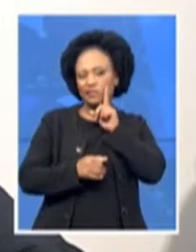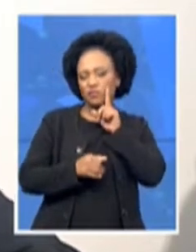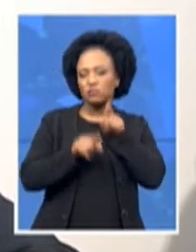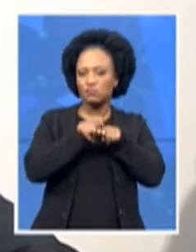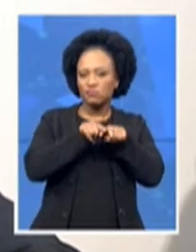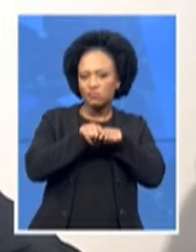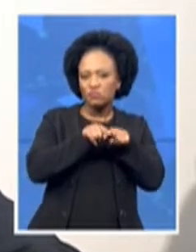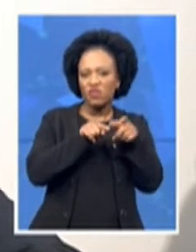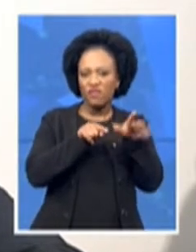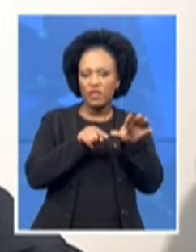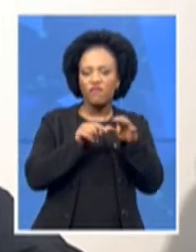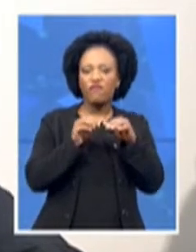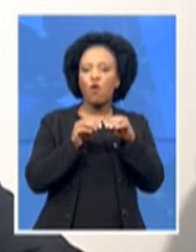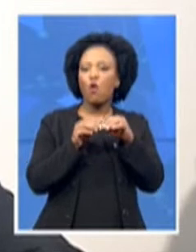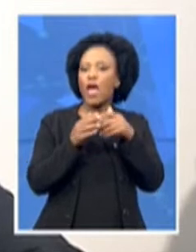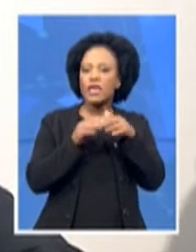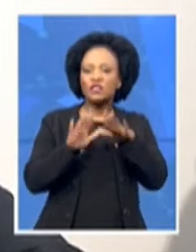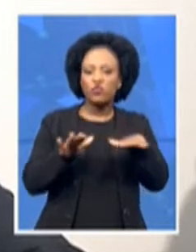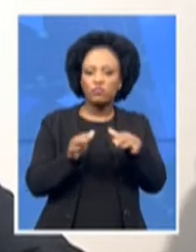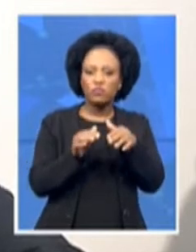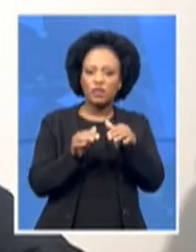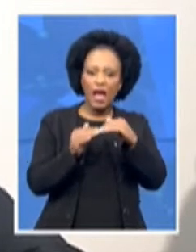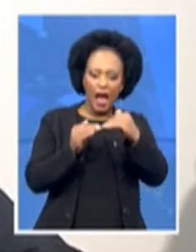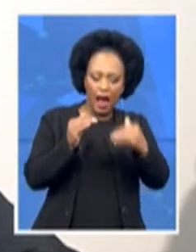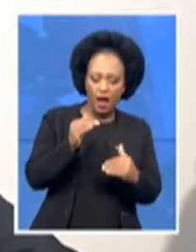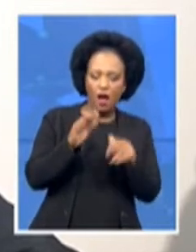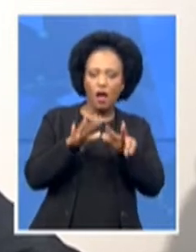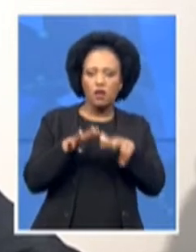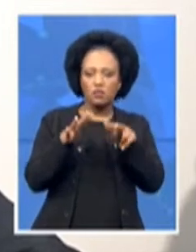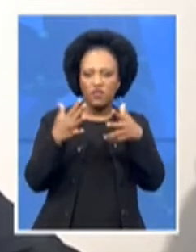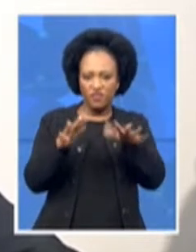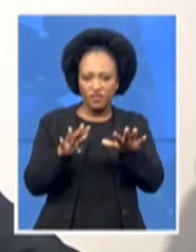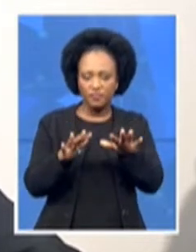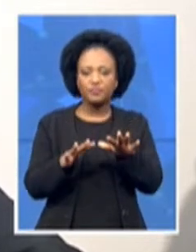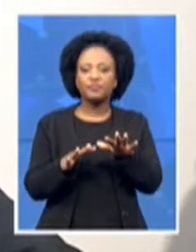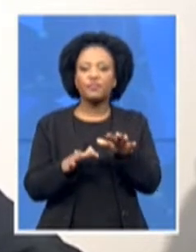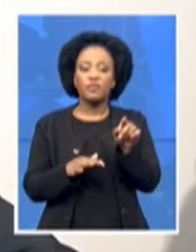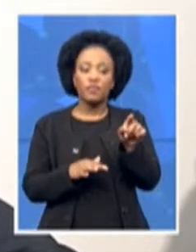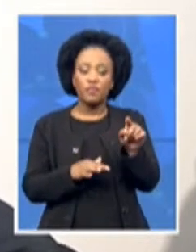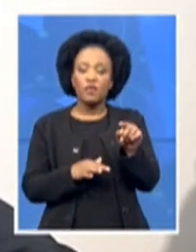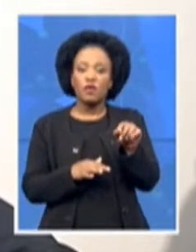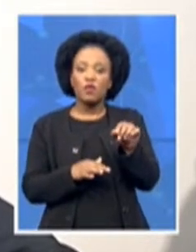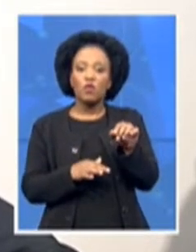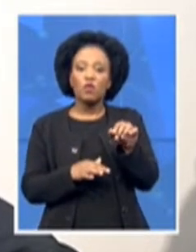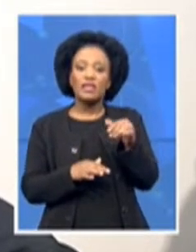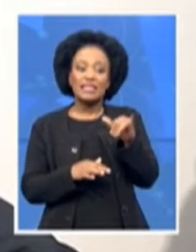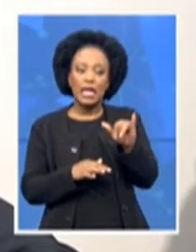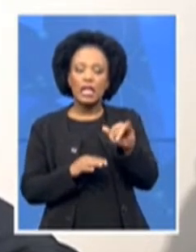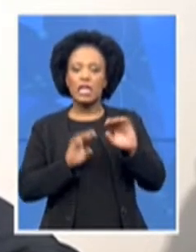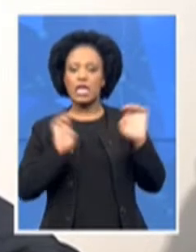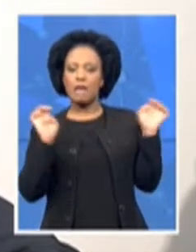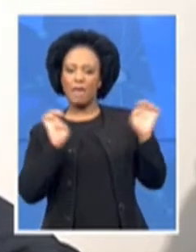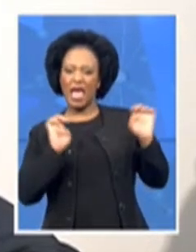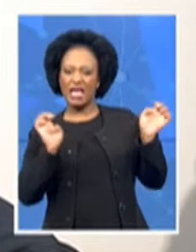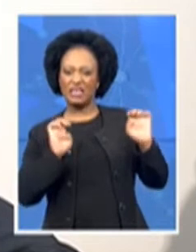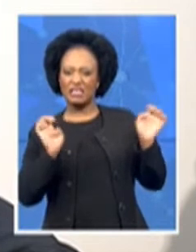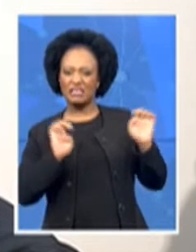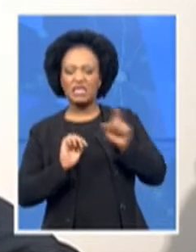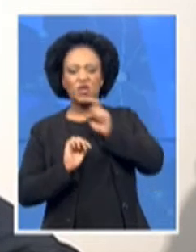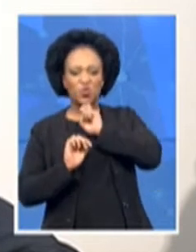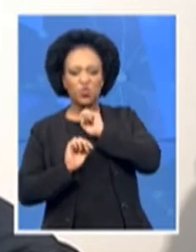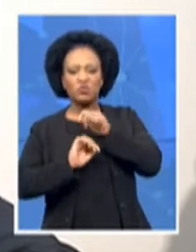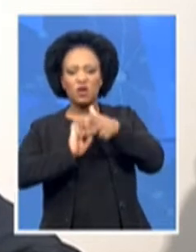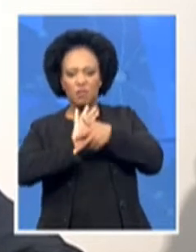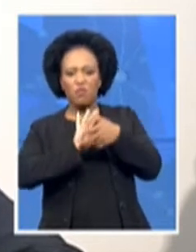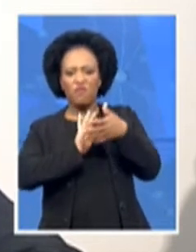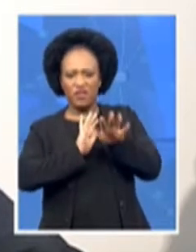Pfizer is already approved. Sinovac, which is also approved for emergency use, is also working on testing